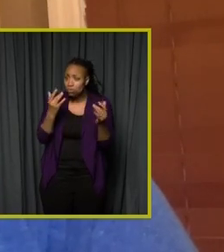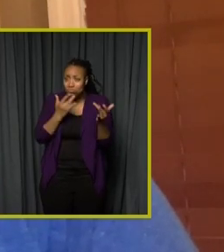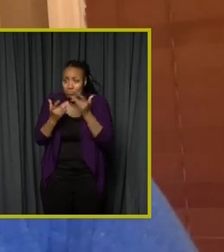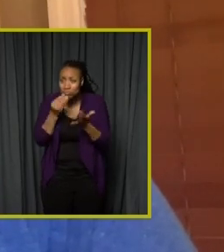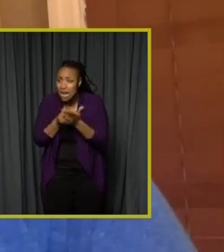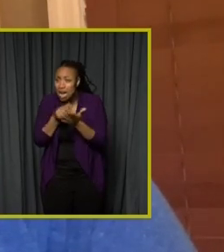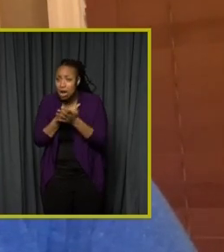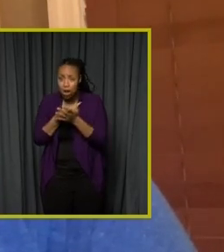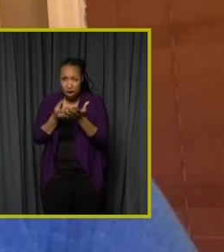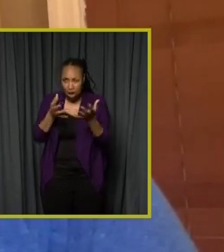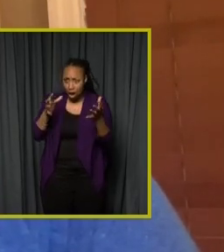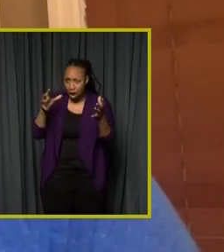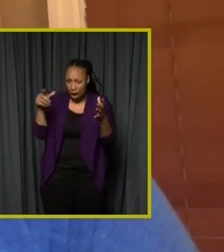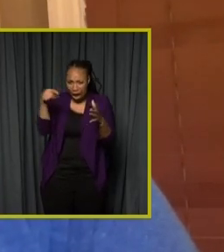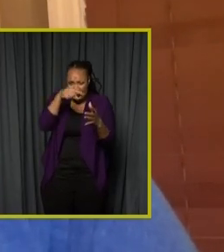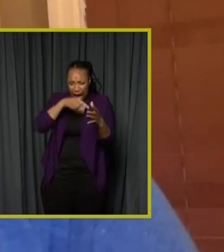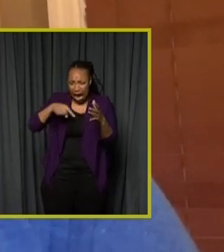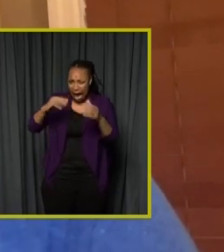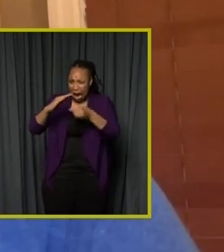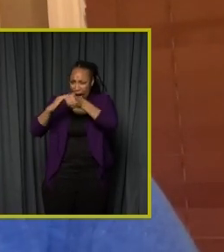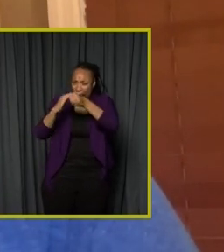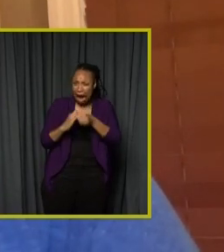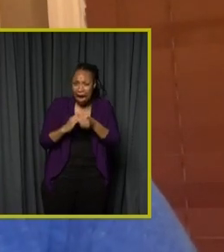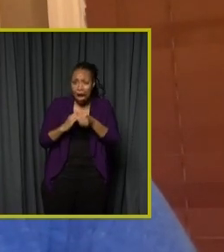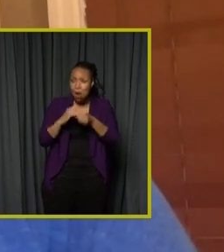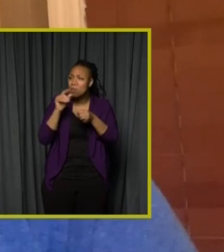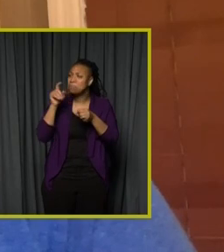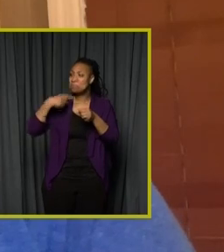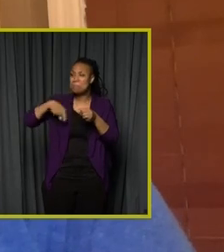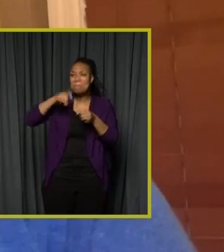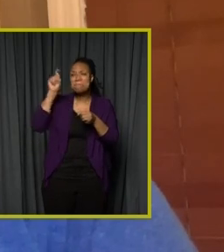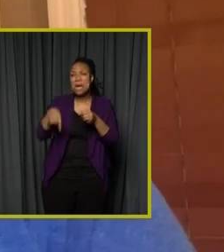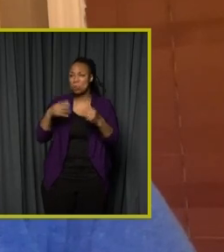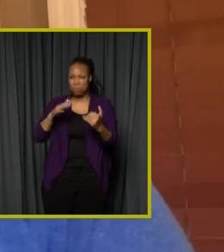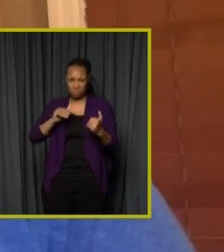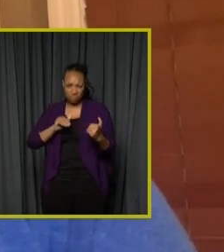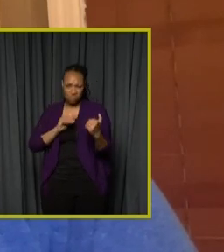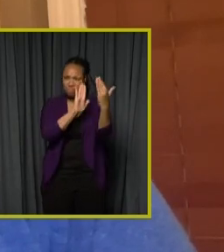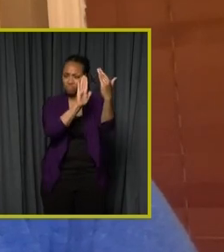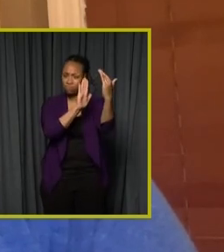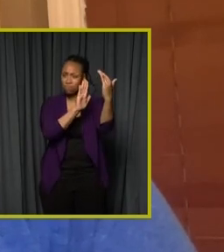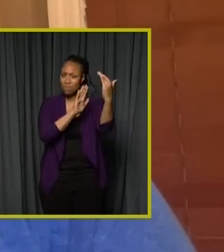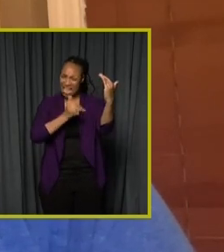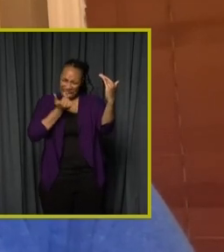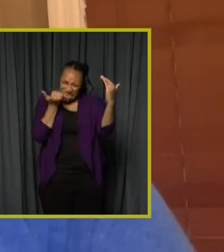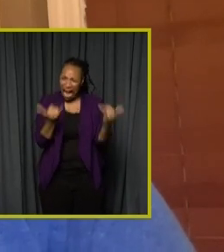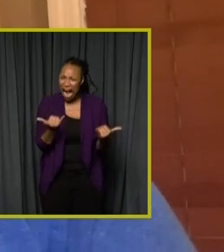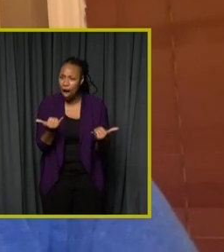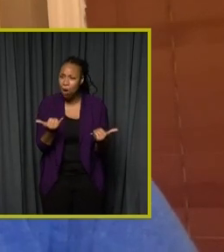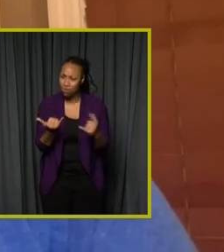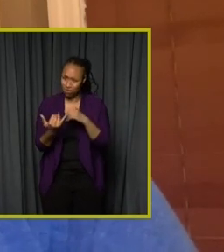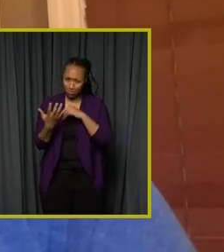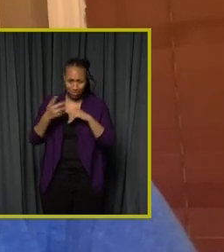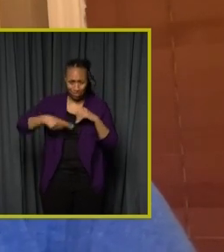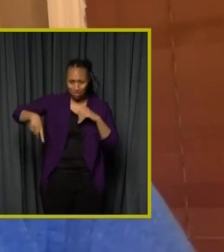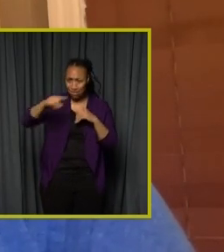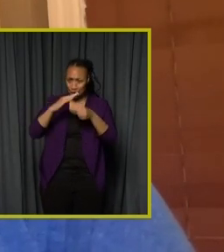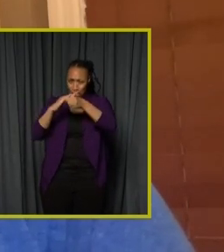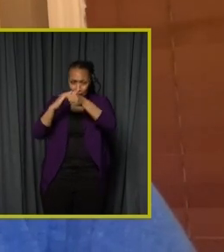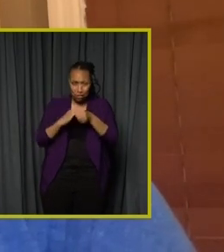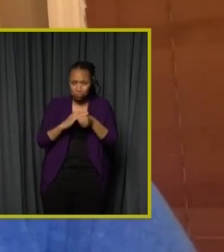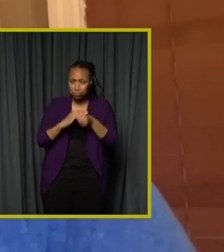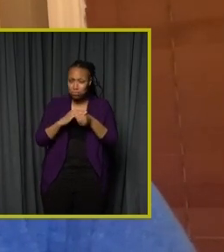the fierce urgency of now the big issues of poverty and race. Please join